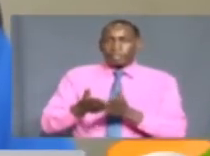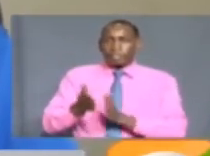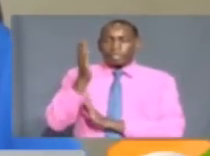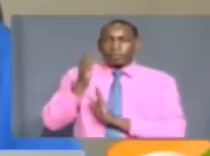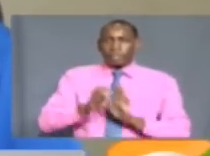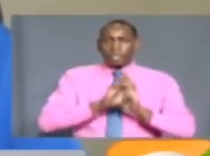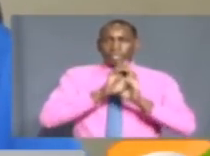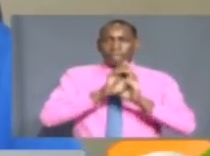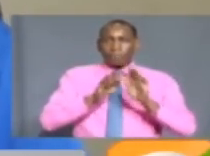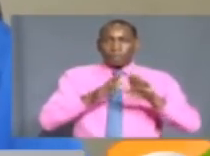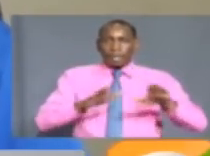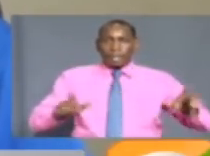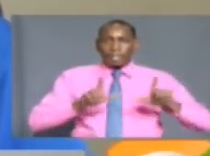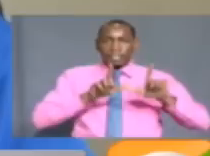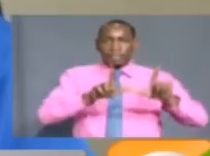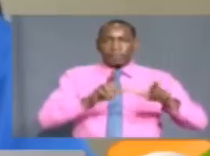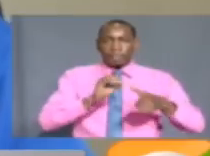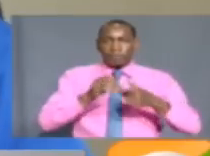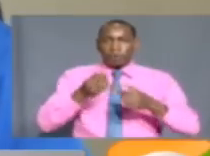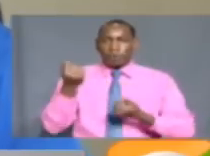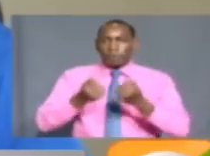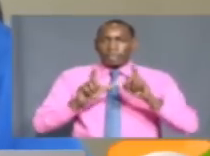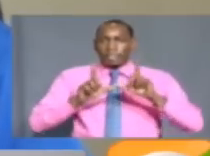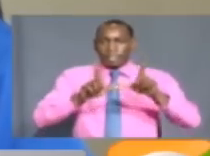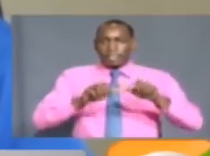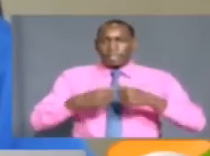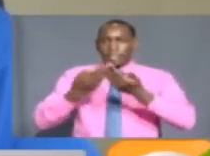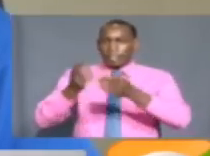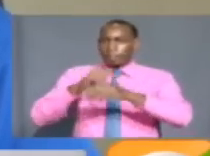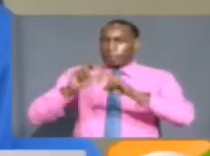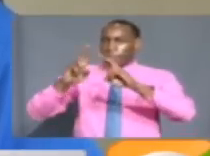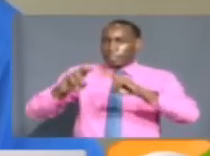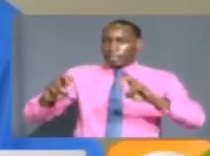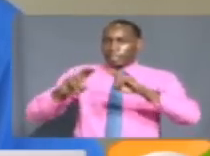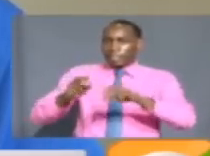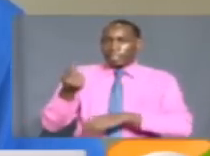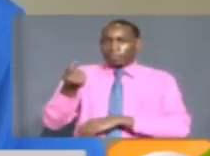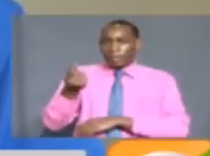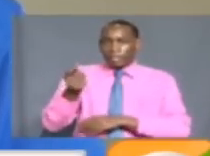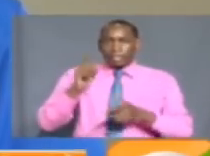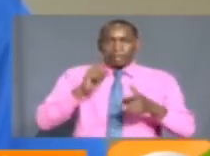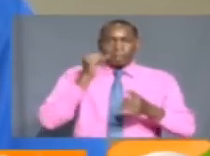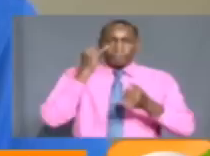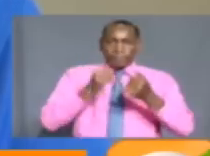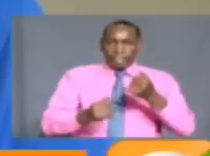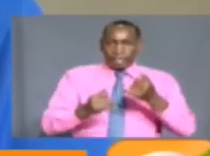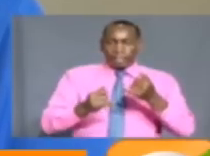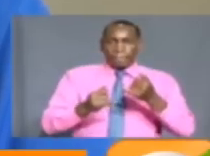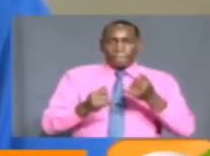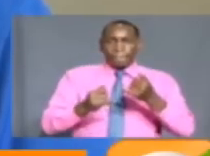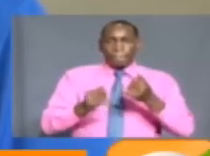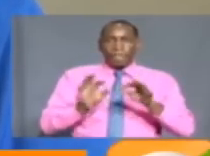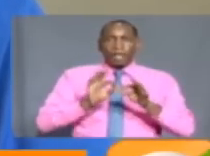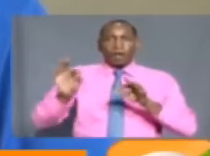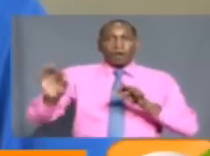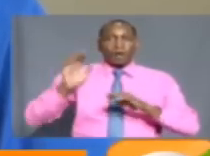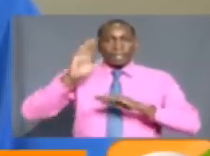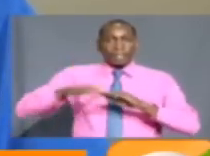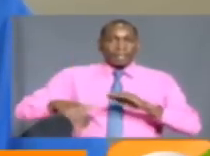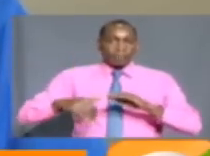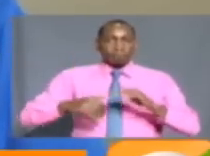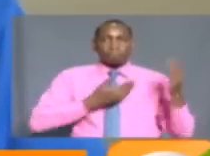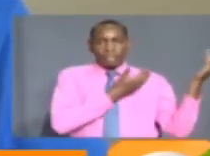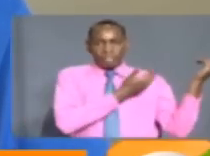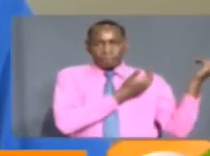or a logbook, we give them time to go and look for money. Eventually they take longer than expected.